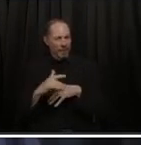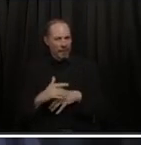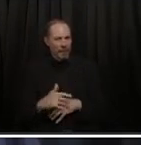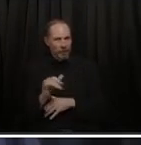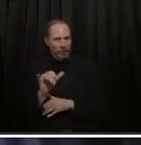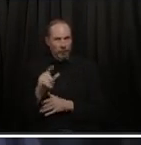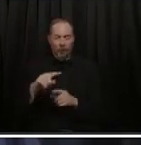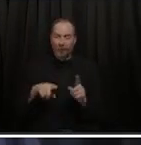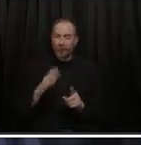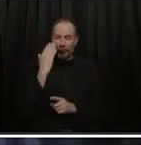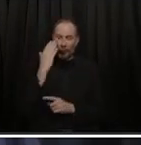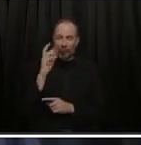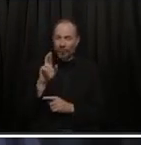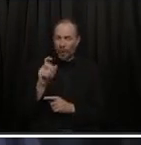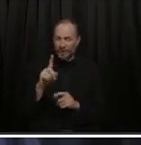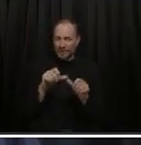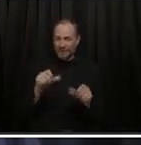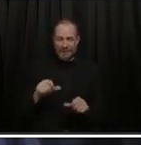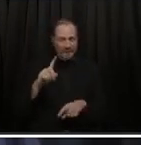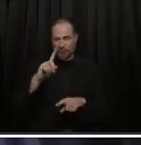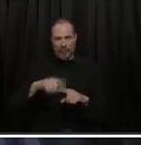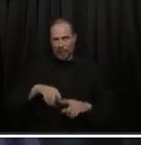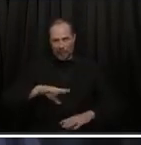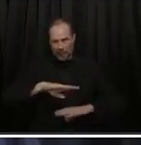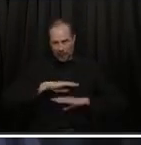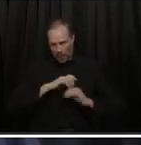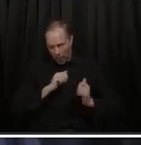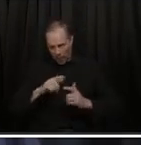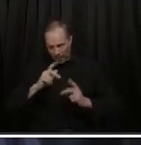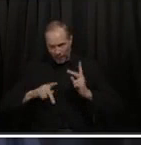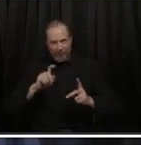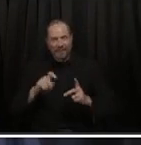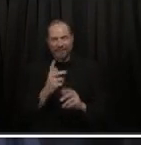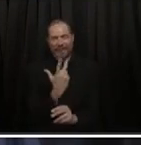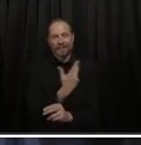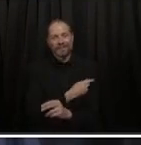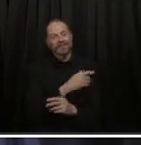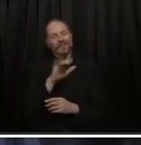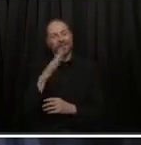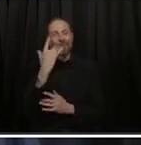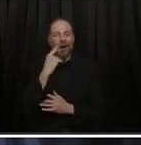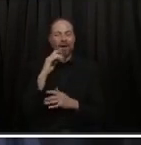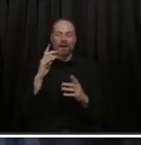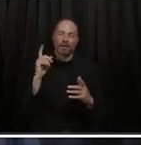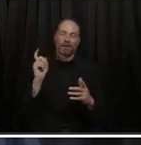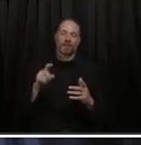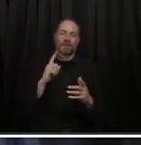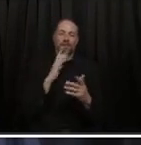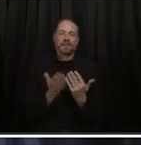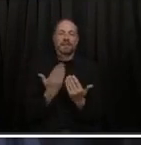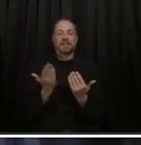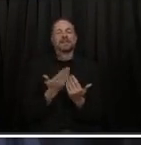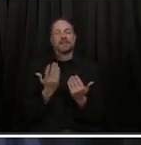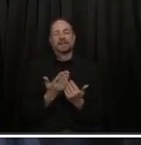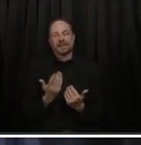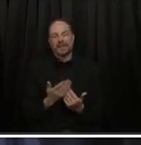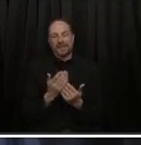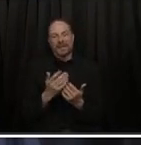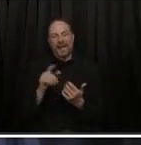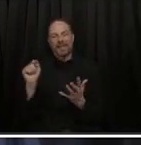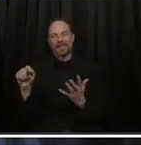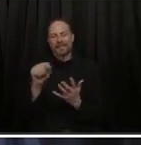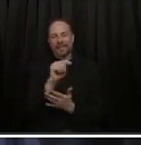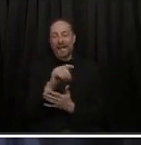know that our pharmacy system alone can't meet the demand, and that's why we want to make it easy and convenient with all of these sites. If you're not much of a